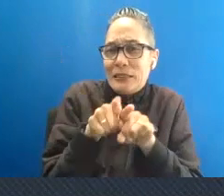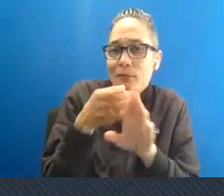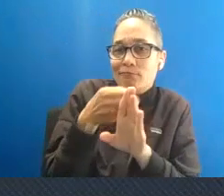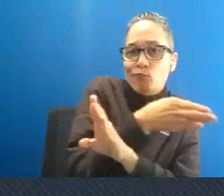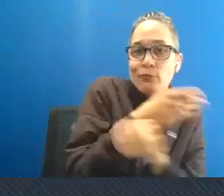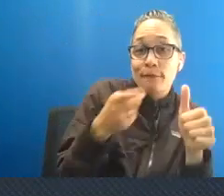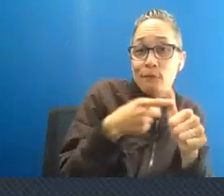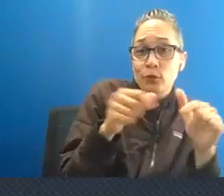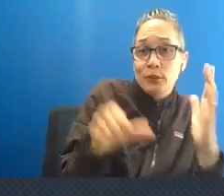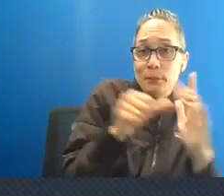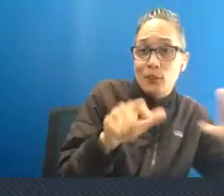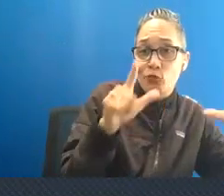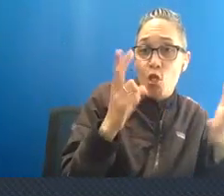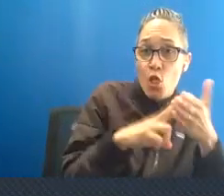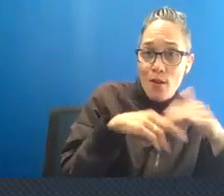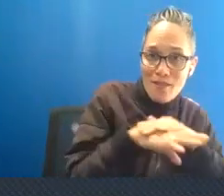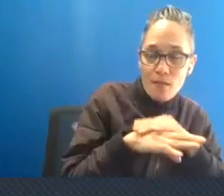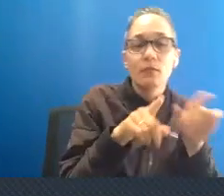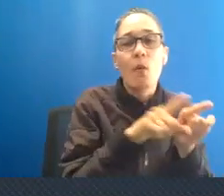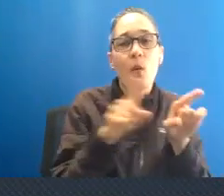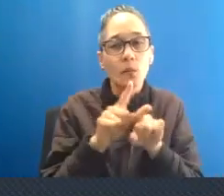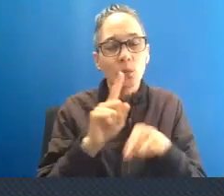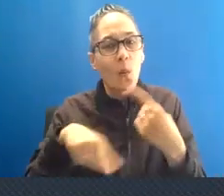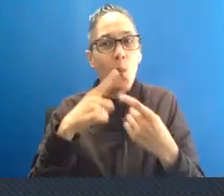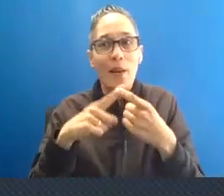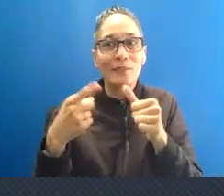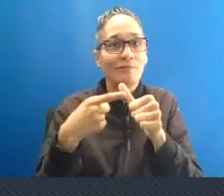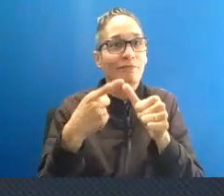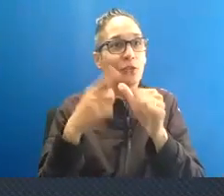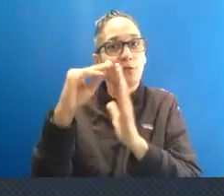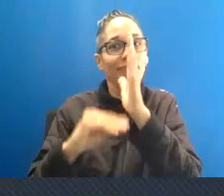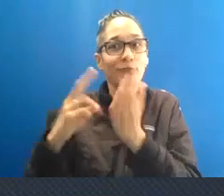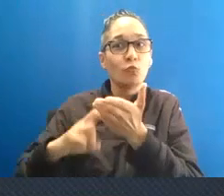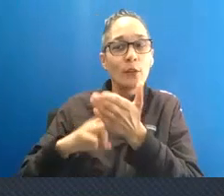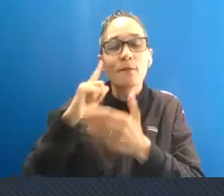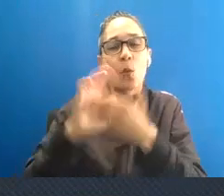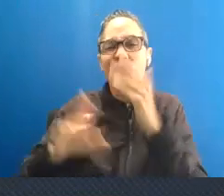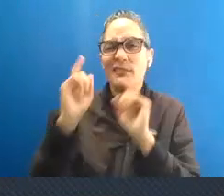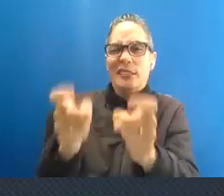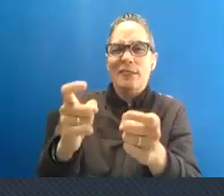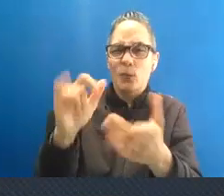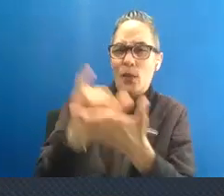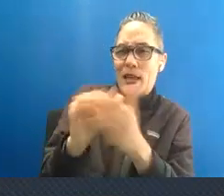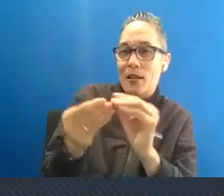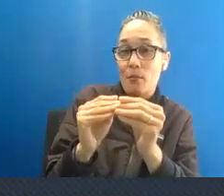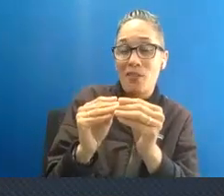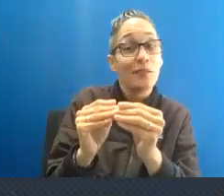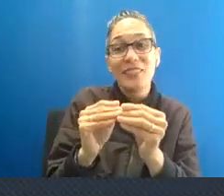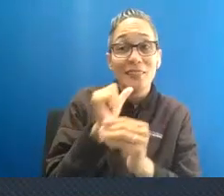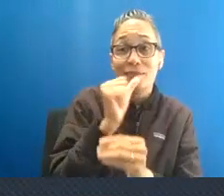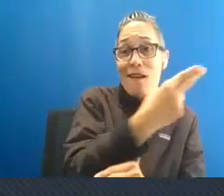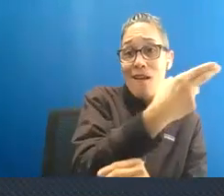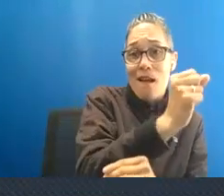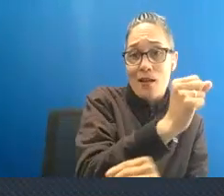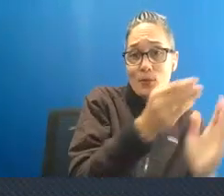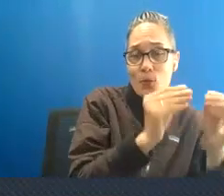in and the one that you received in an email when you first registered for college. You do want to make sure that you're not using your high school